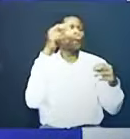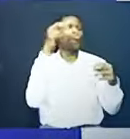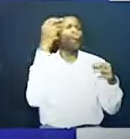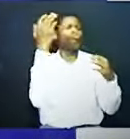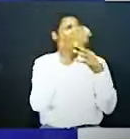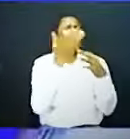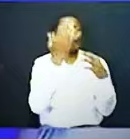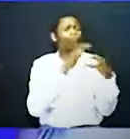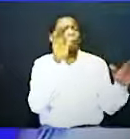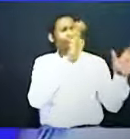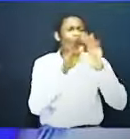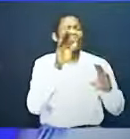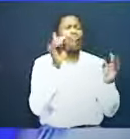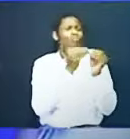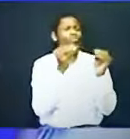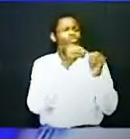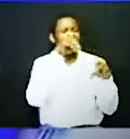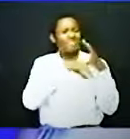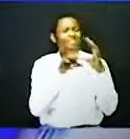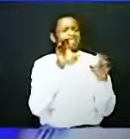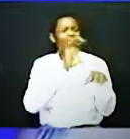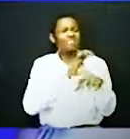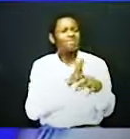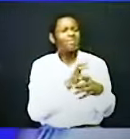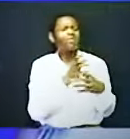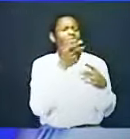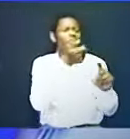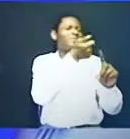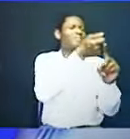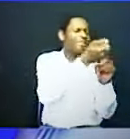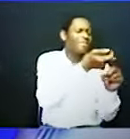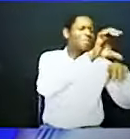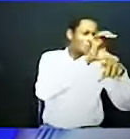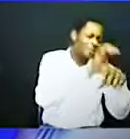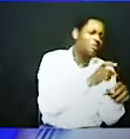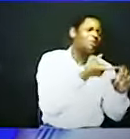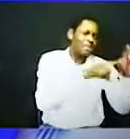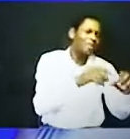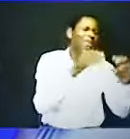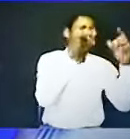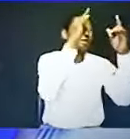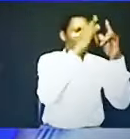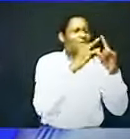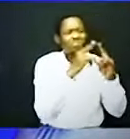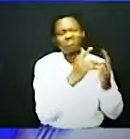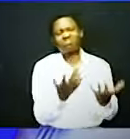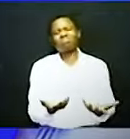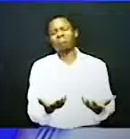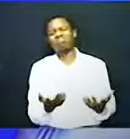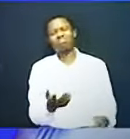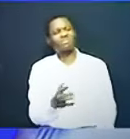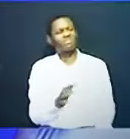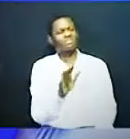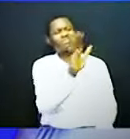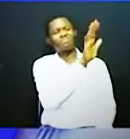they want to go and start their church. They want to go and start their camp. See, don't worry about them.